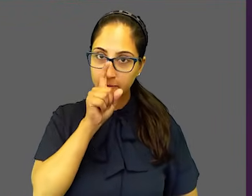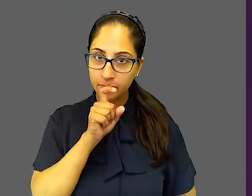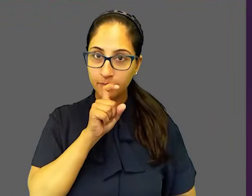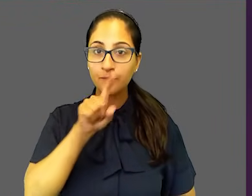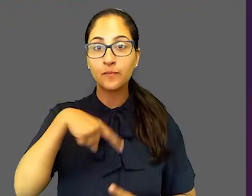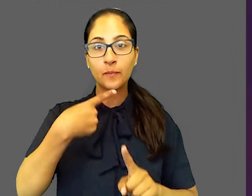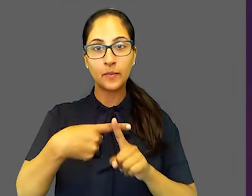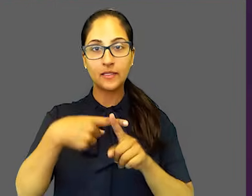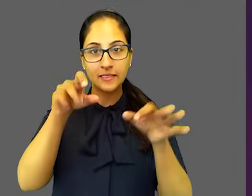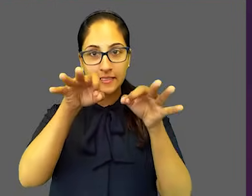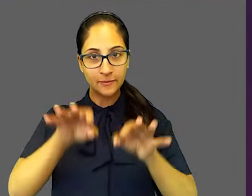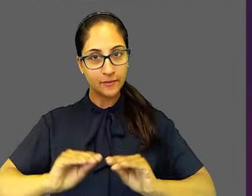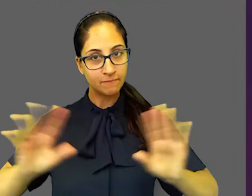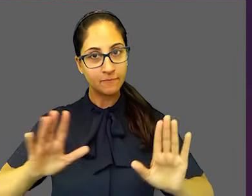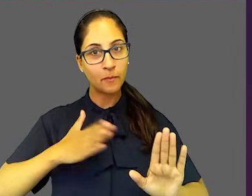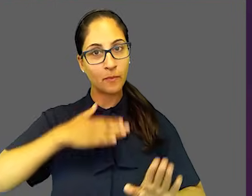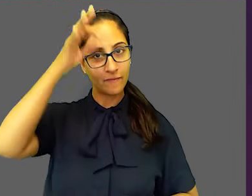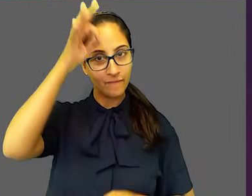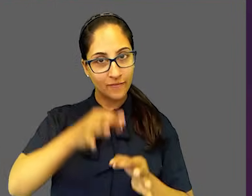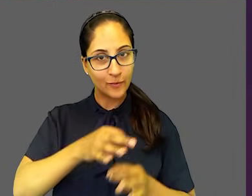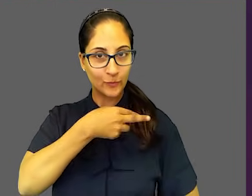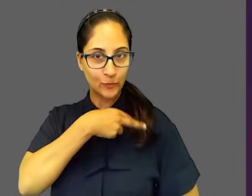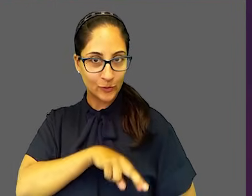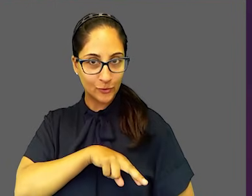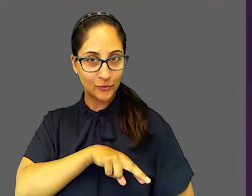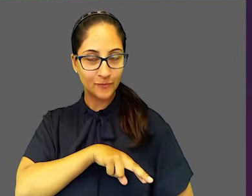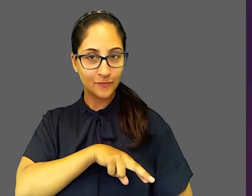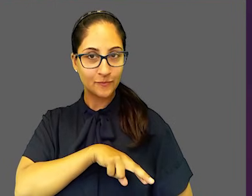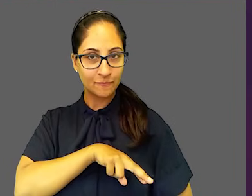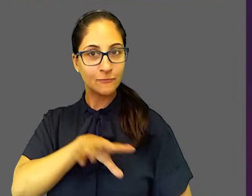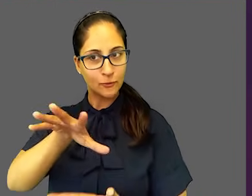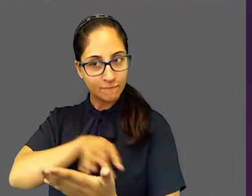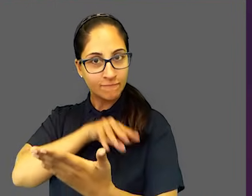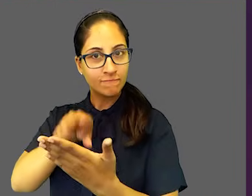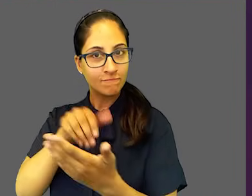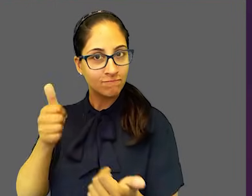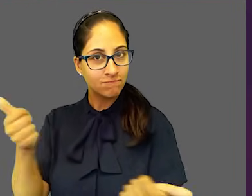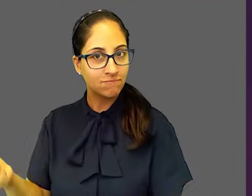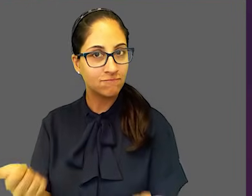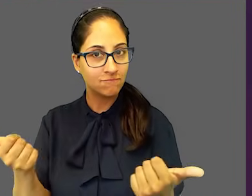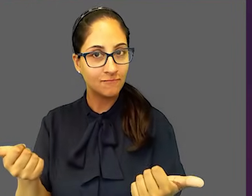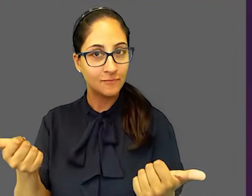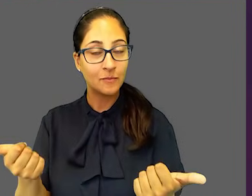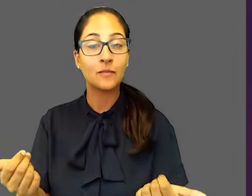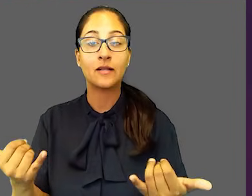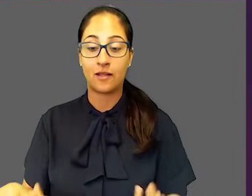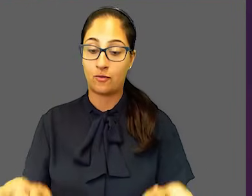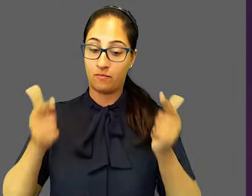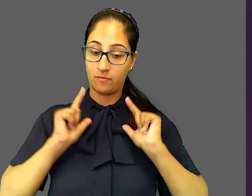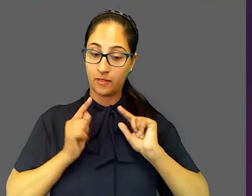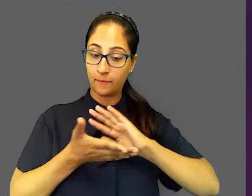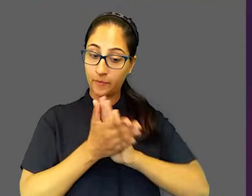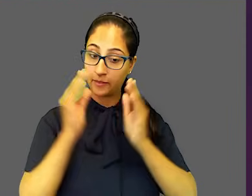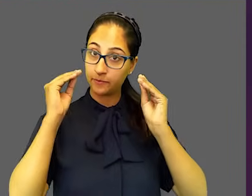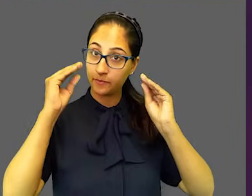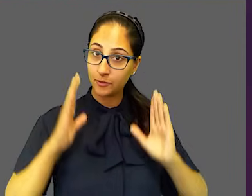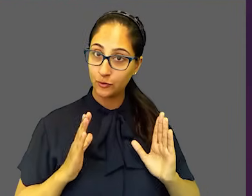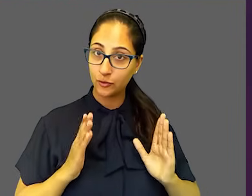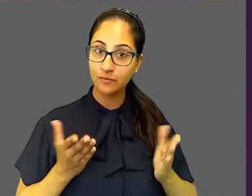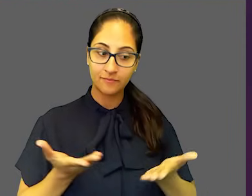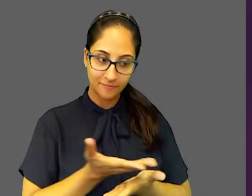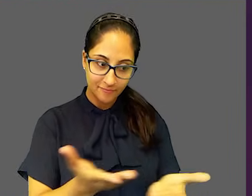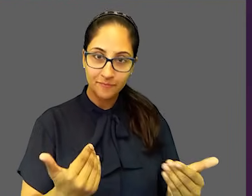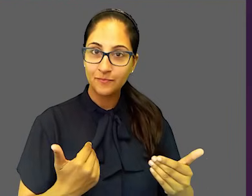And also, I was really happy that I was helping other young people here